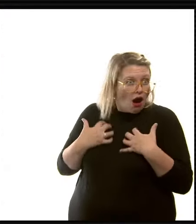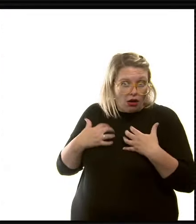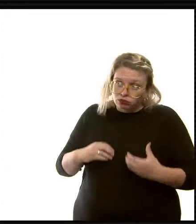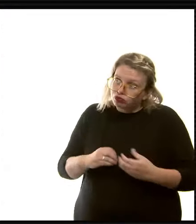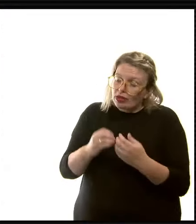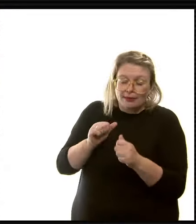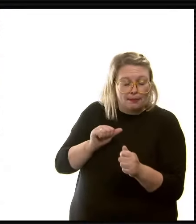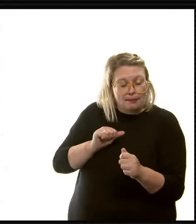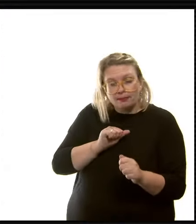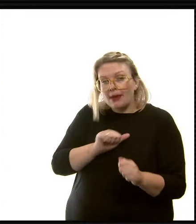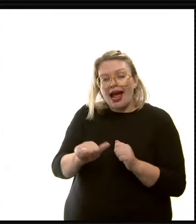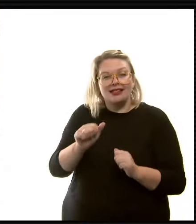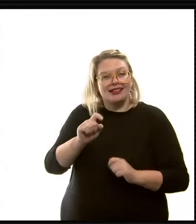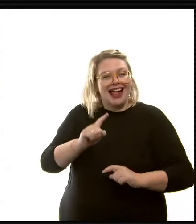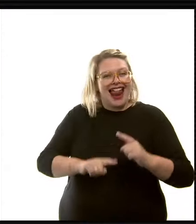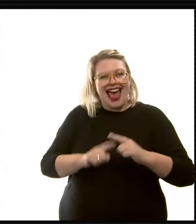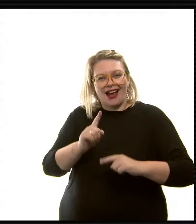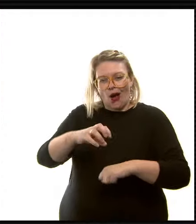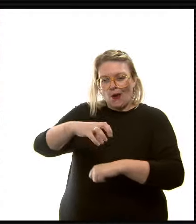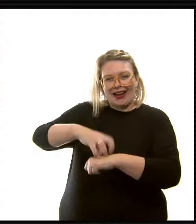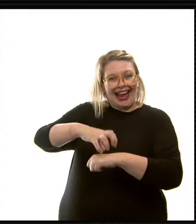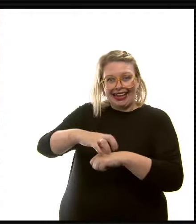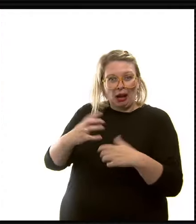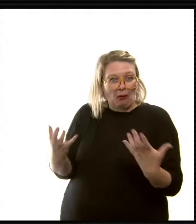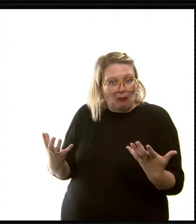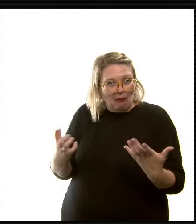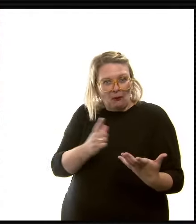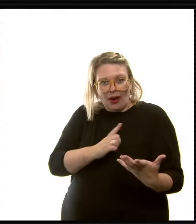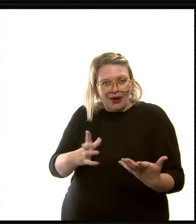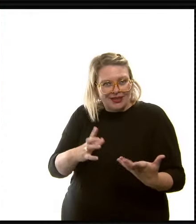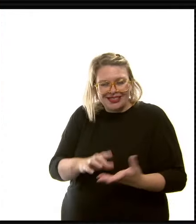best LEGO cupcake that you've ever seen.